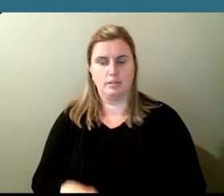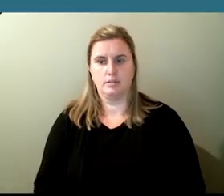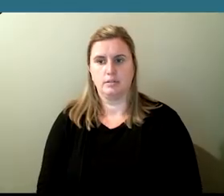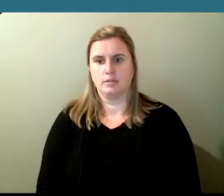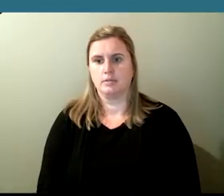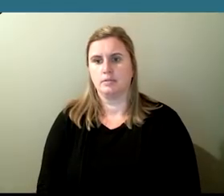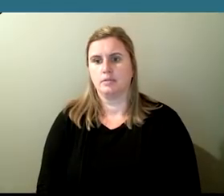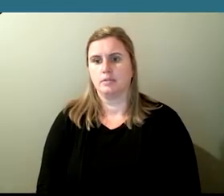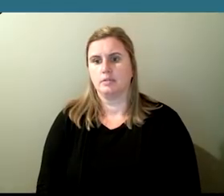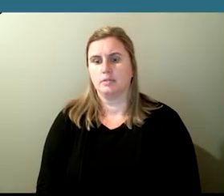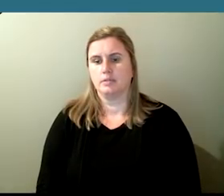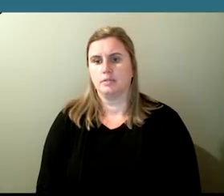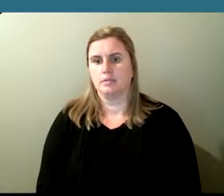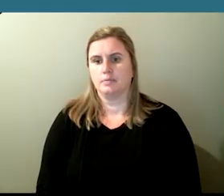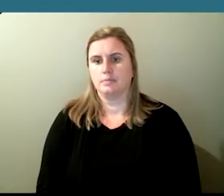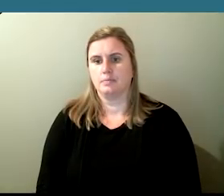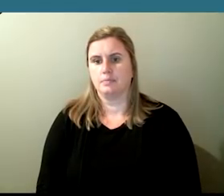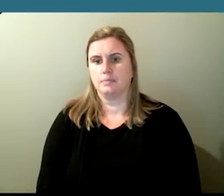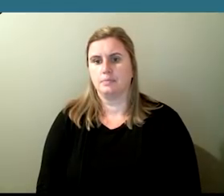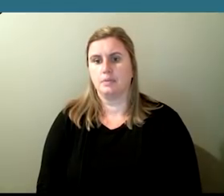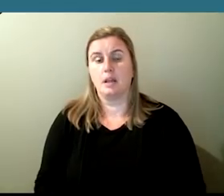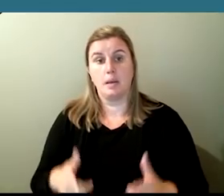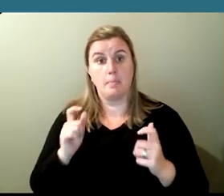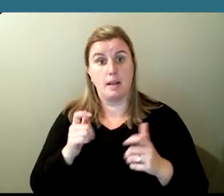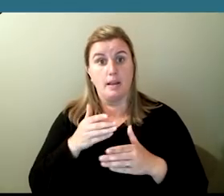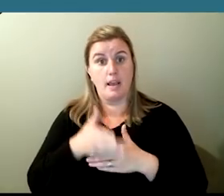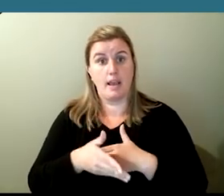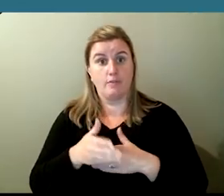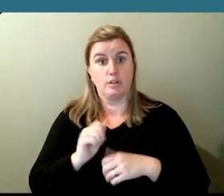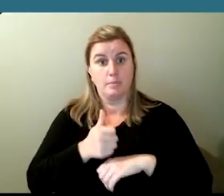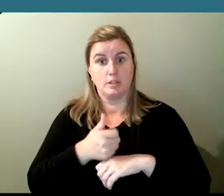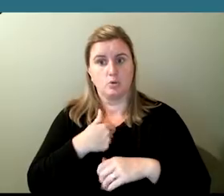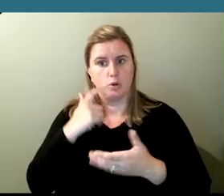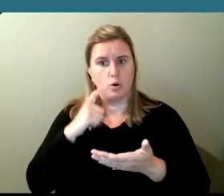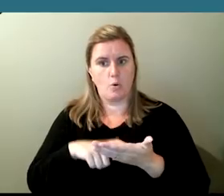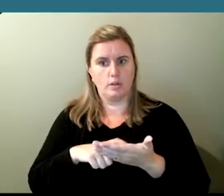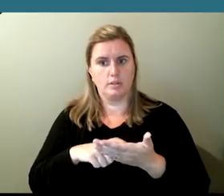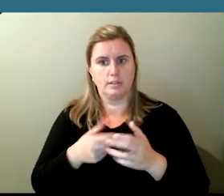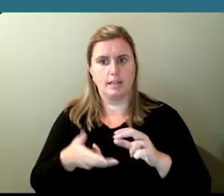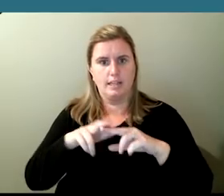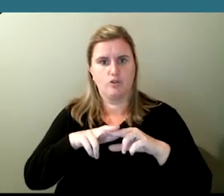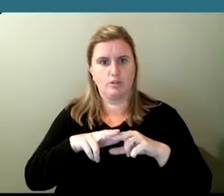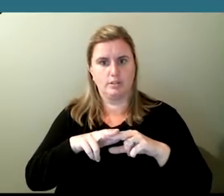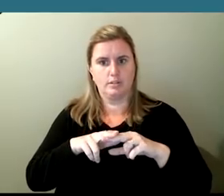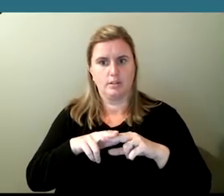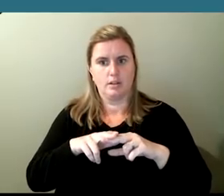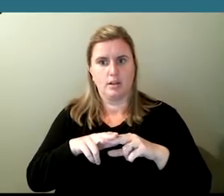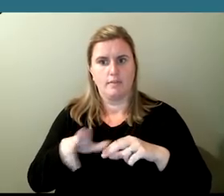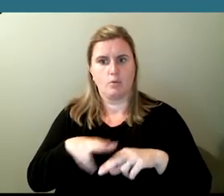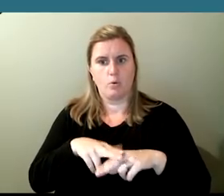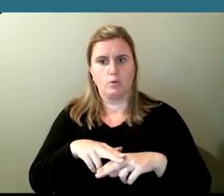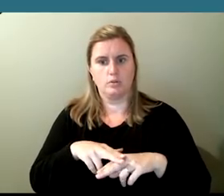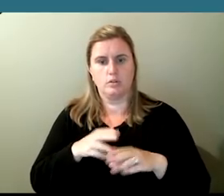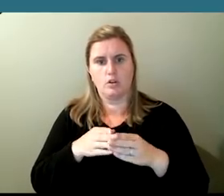across participants. But immediately following implementation, we notice an increase, of course, across